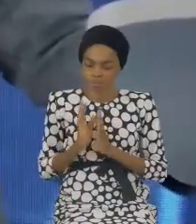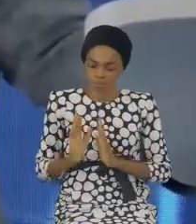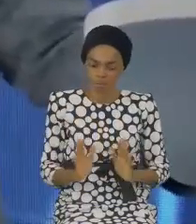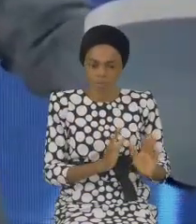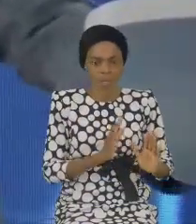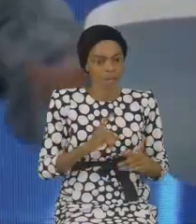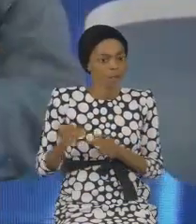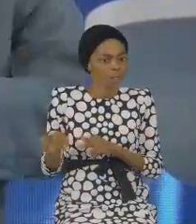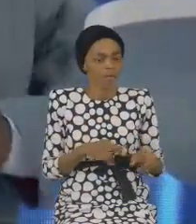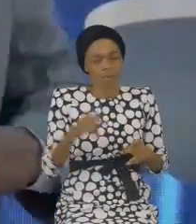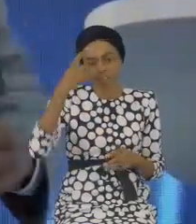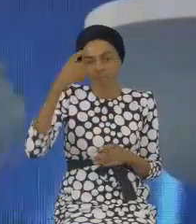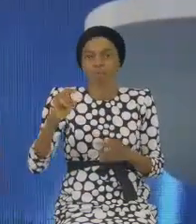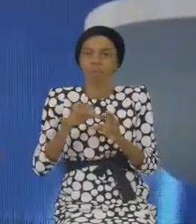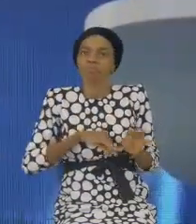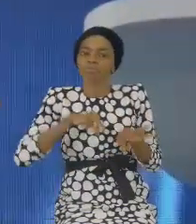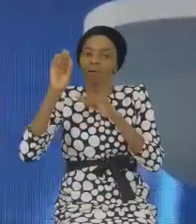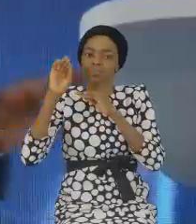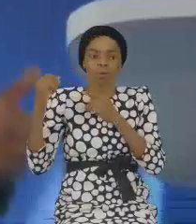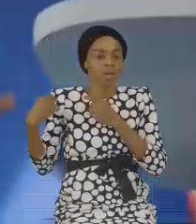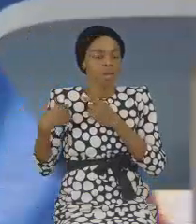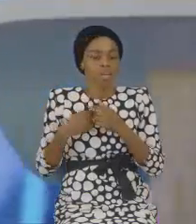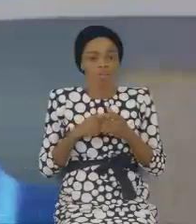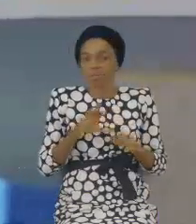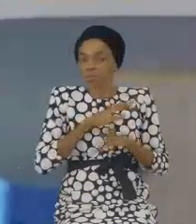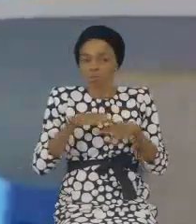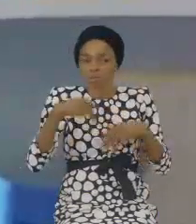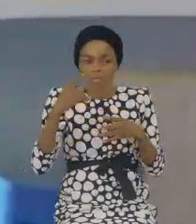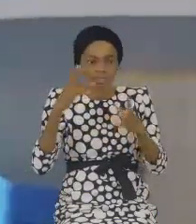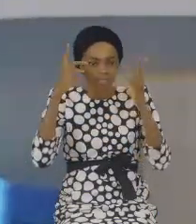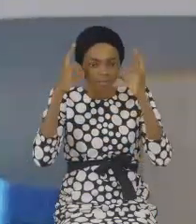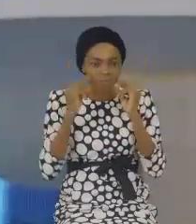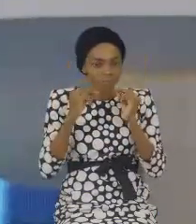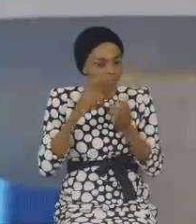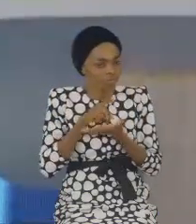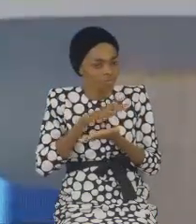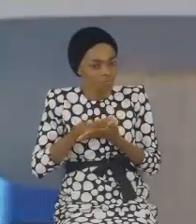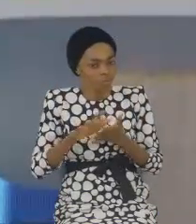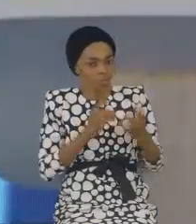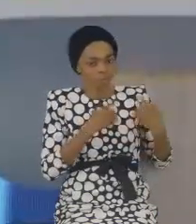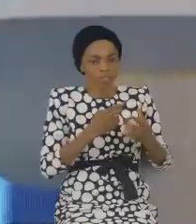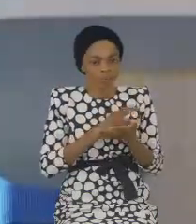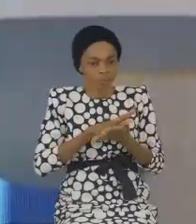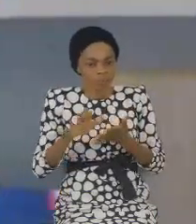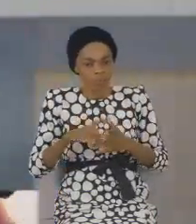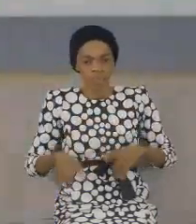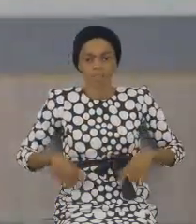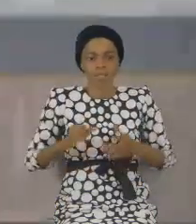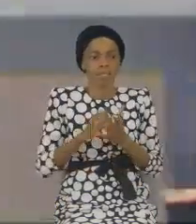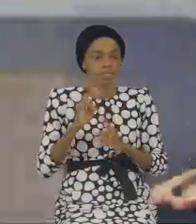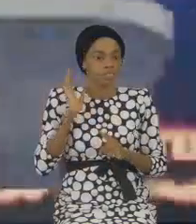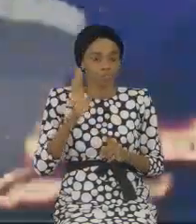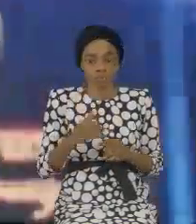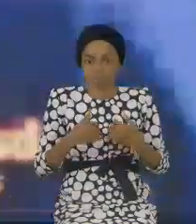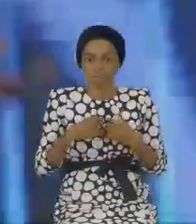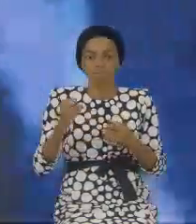make themselves ready? If we don't tell them the Christian experience, the purity of heart and the holiness of life they ought to have, so that